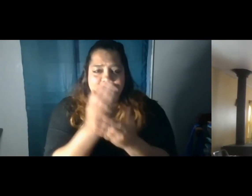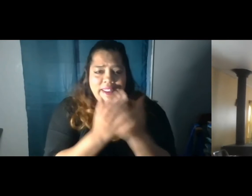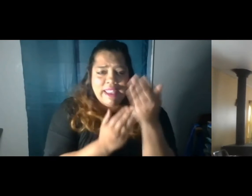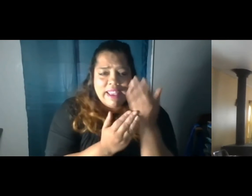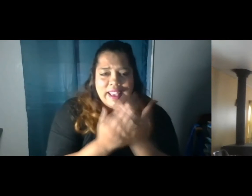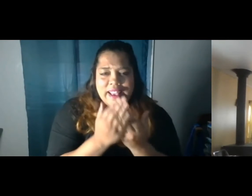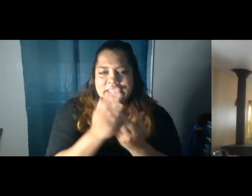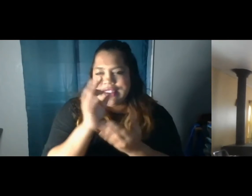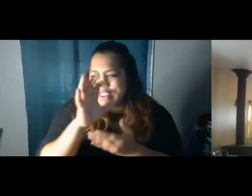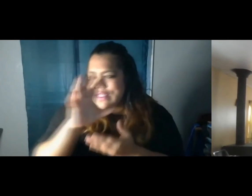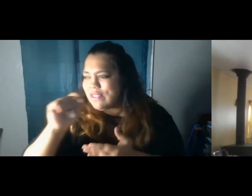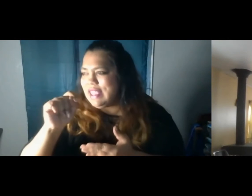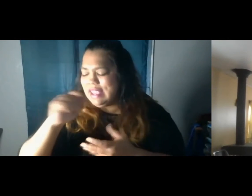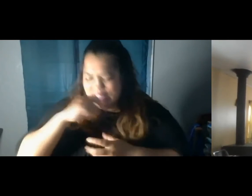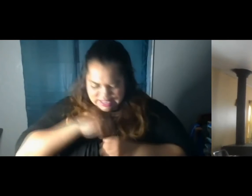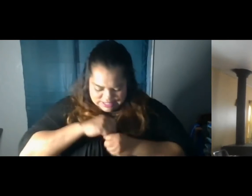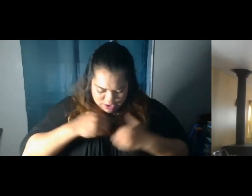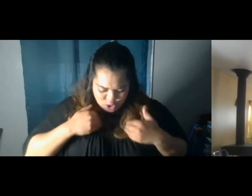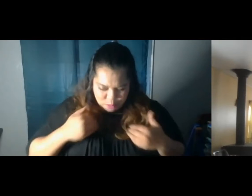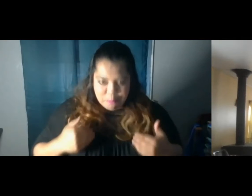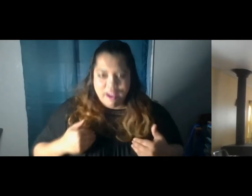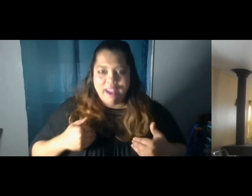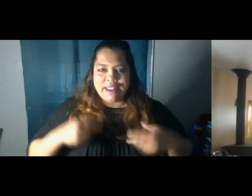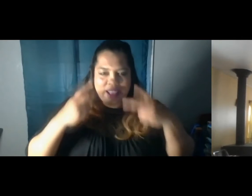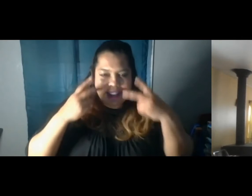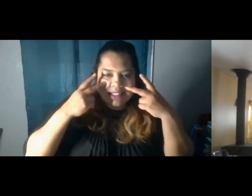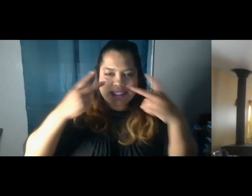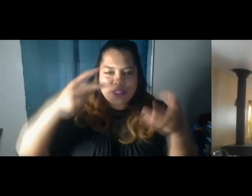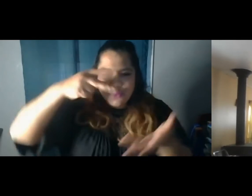glands and cells dancing.